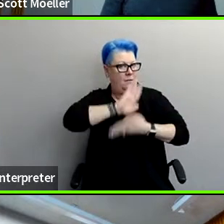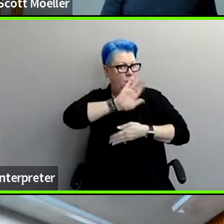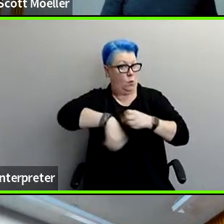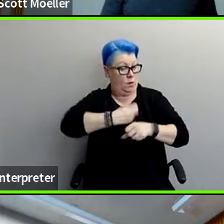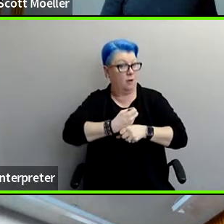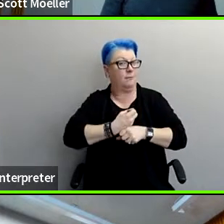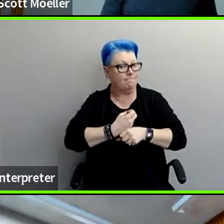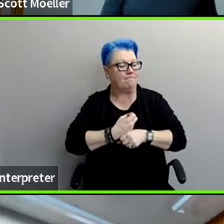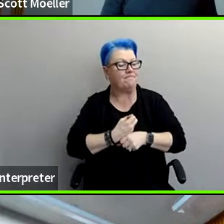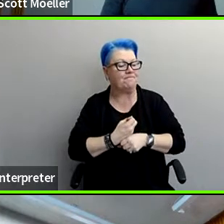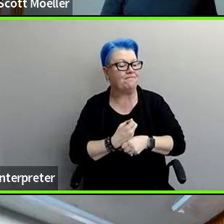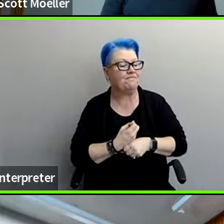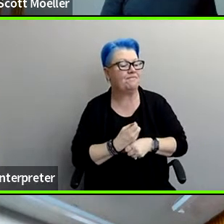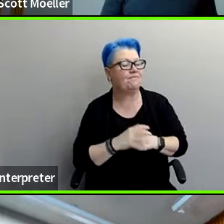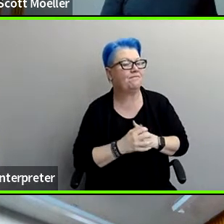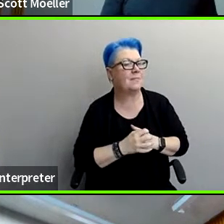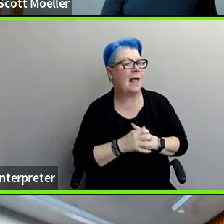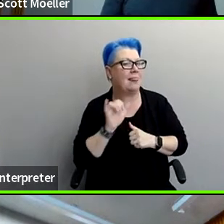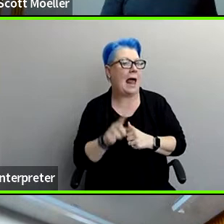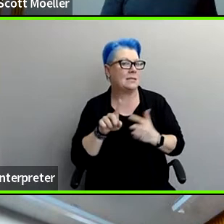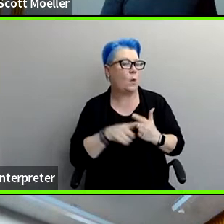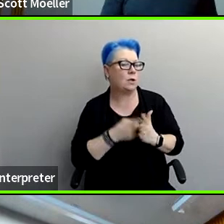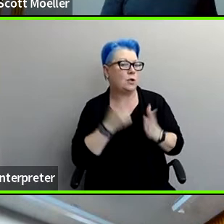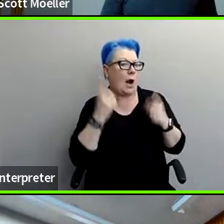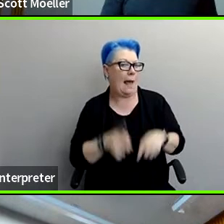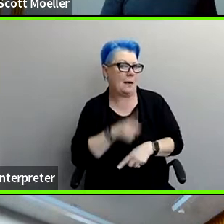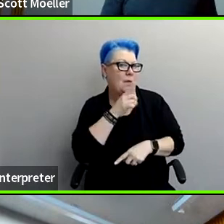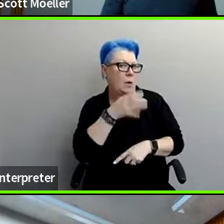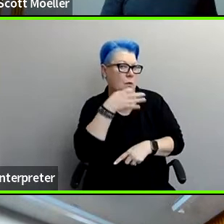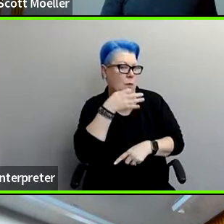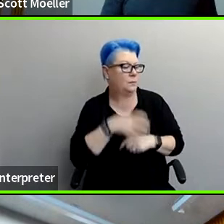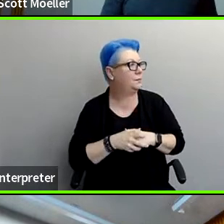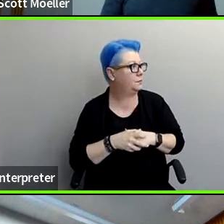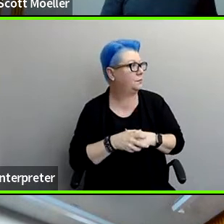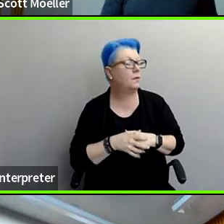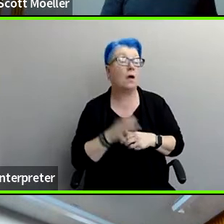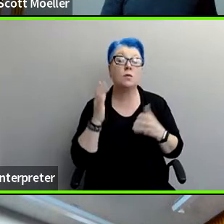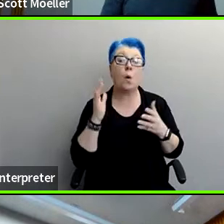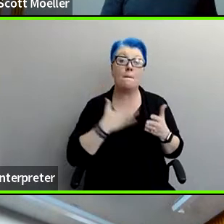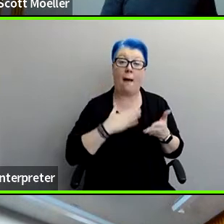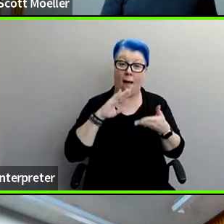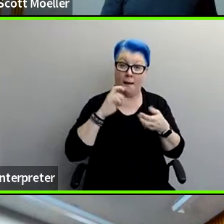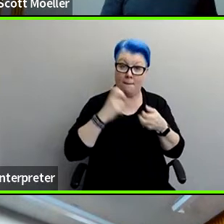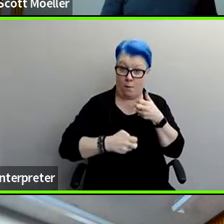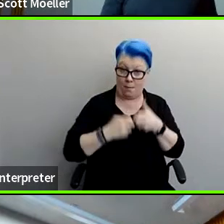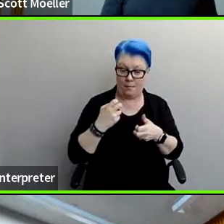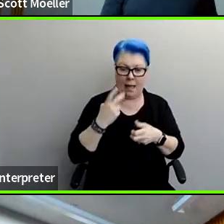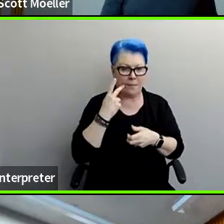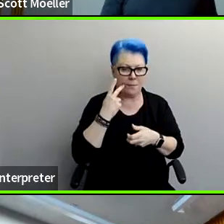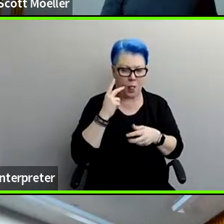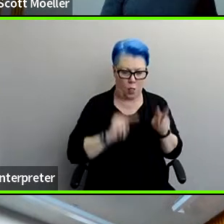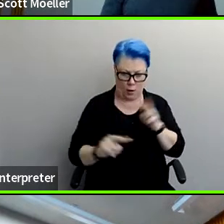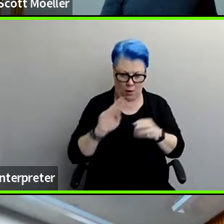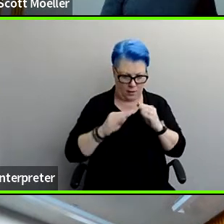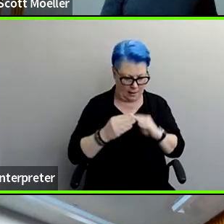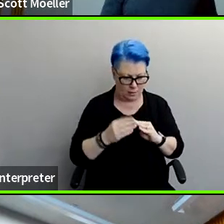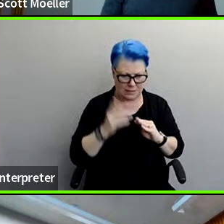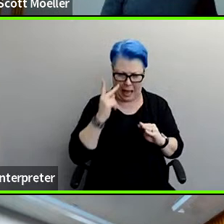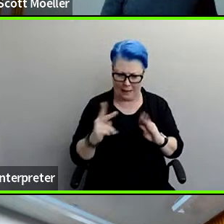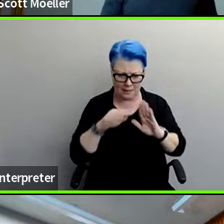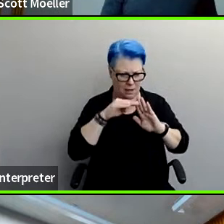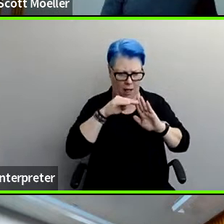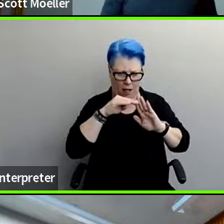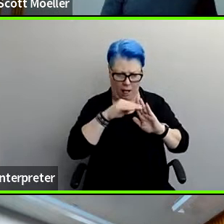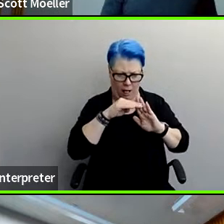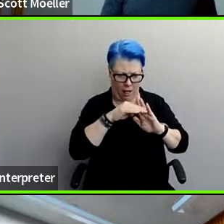where the evaluation will be increasing. My problem when I'm looking at this, when I'm looking at the numbers, I'm seeing a steady decline. And